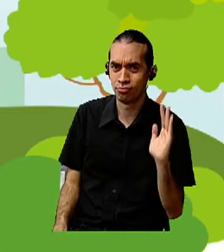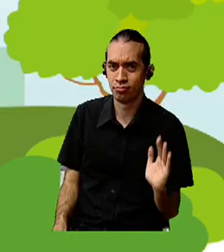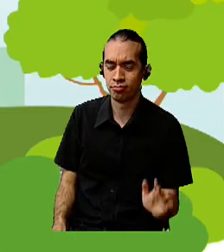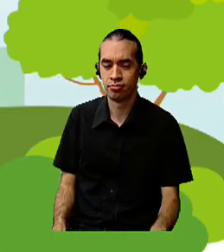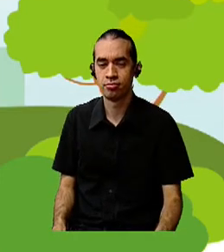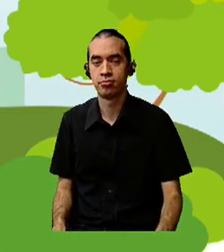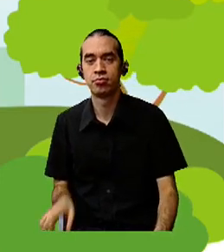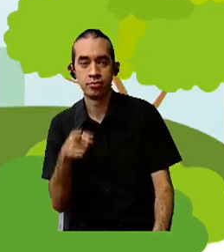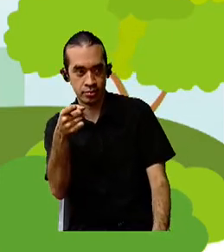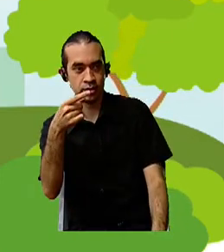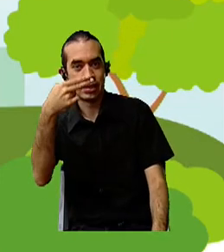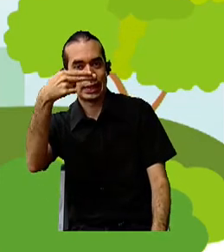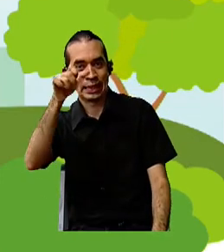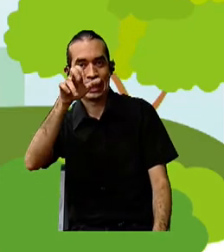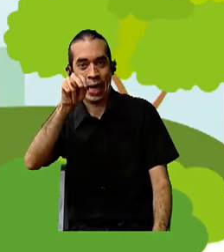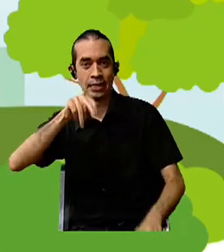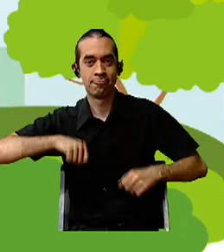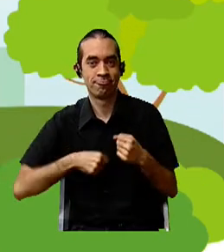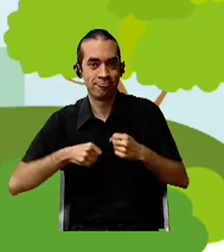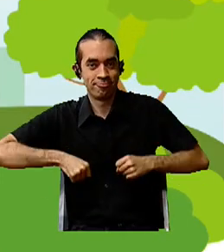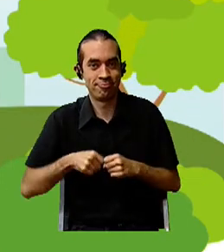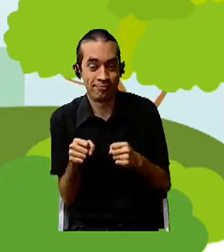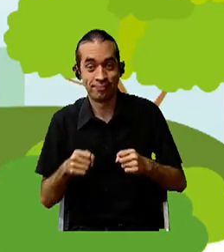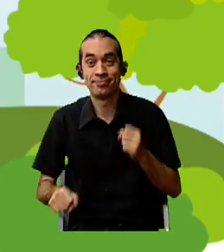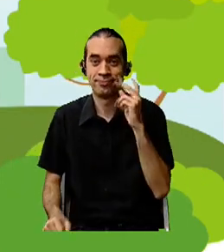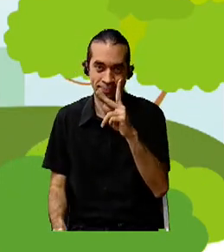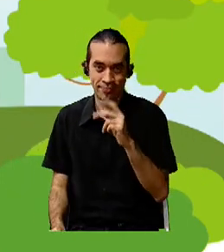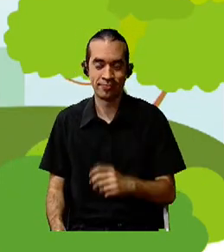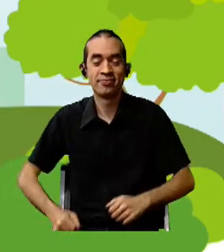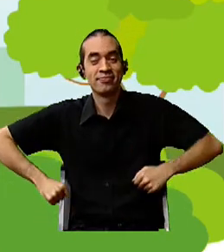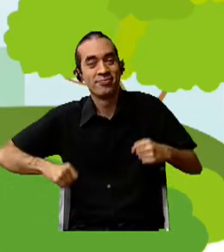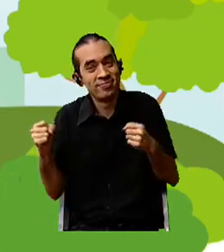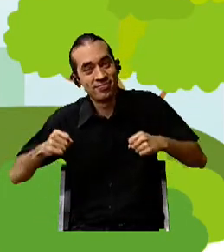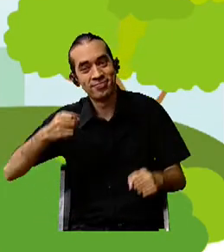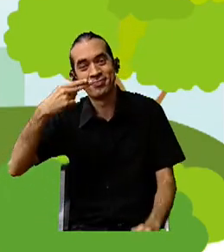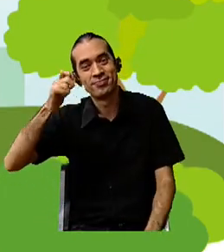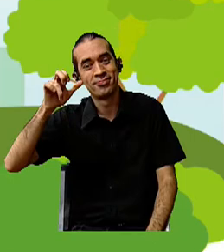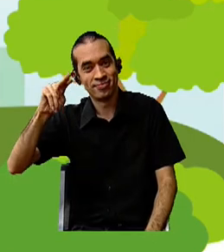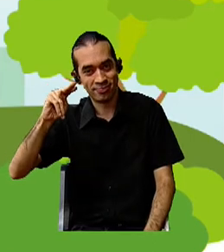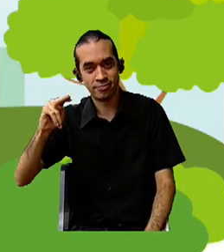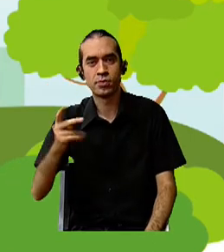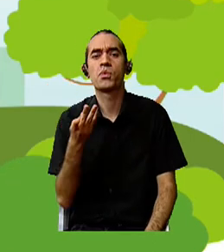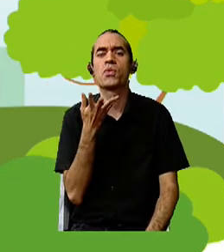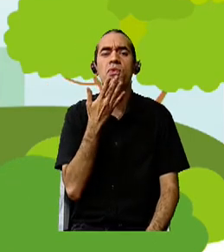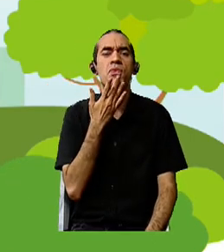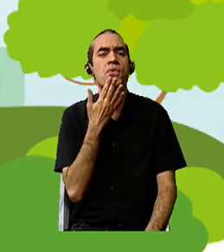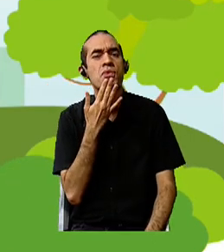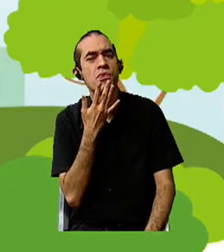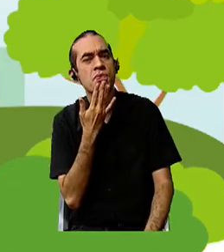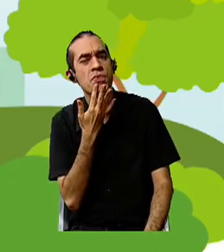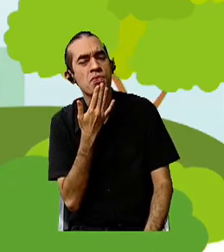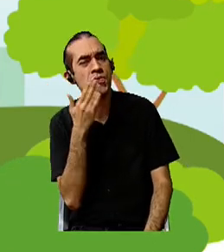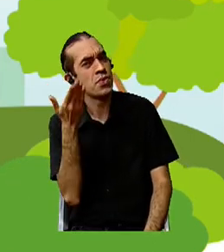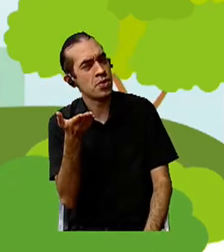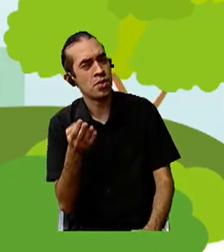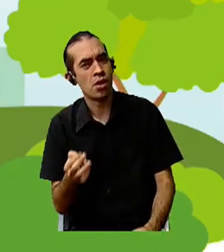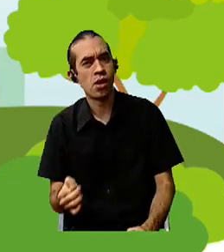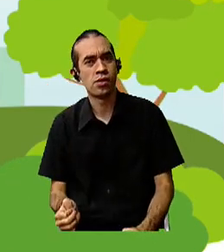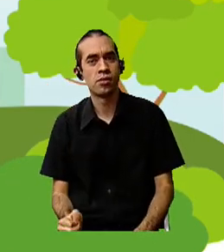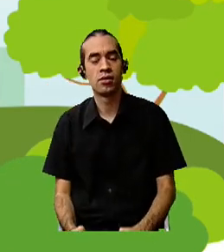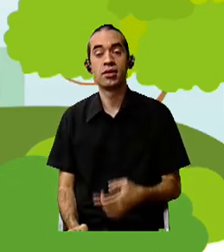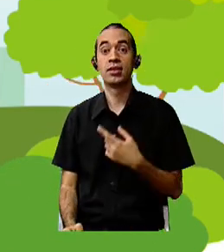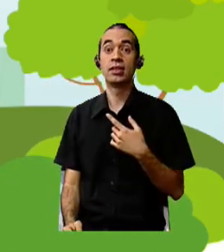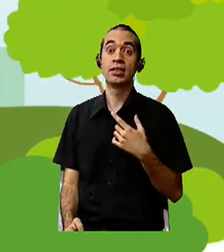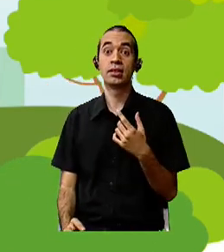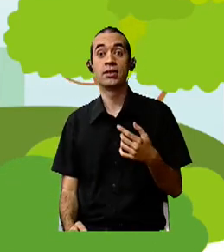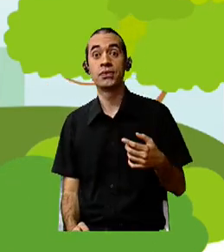Chuli, that is a hen. Okay, that is a hen. And what color was that hen? That